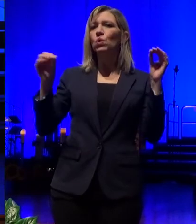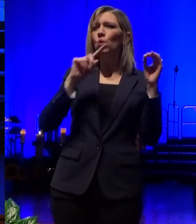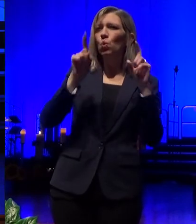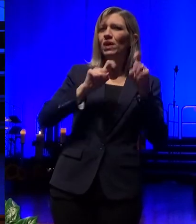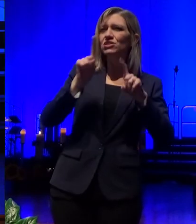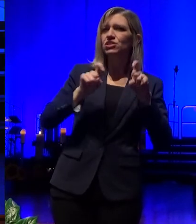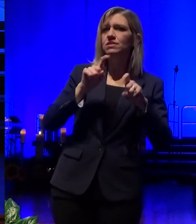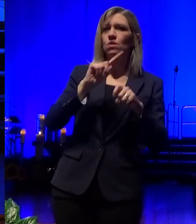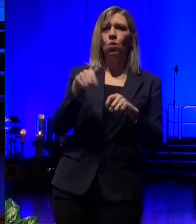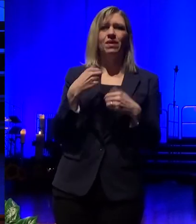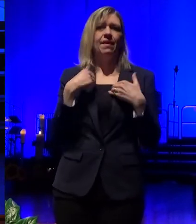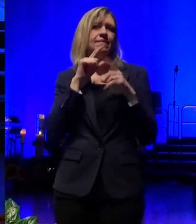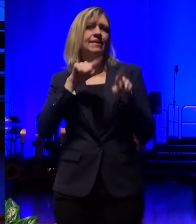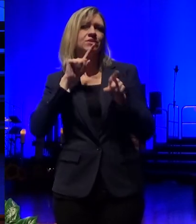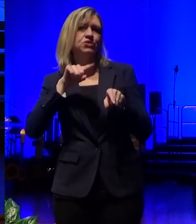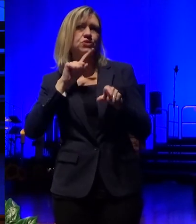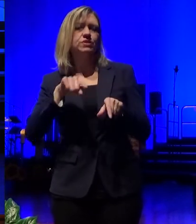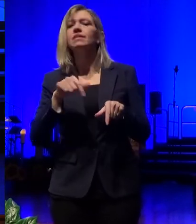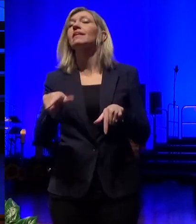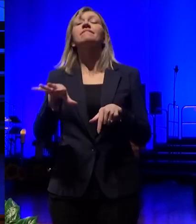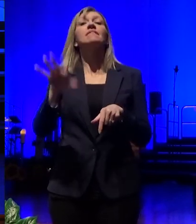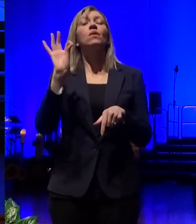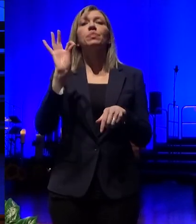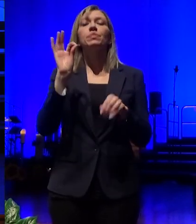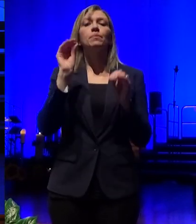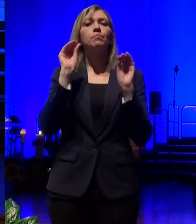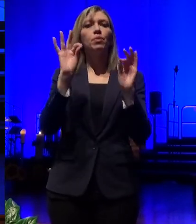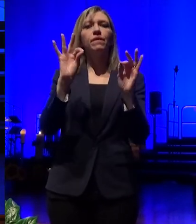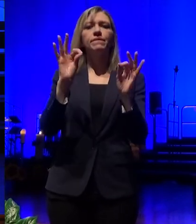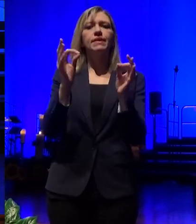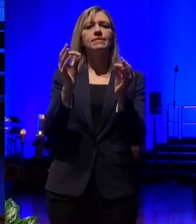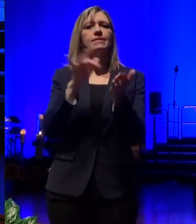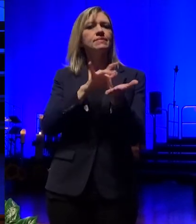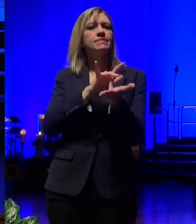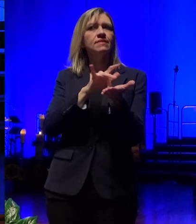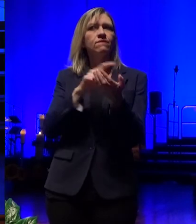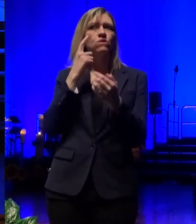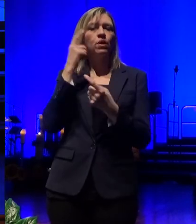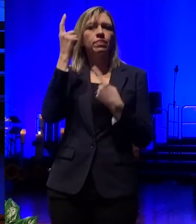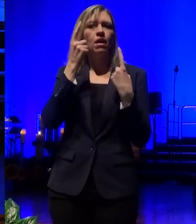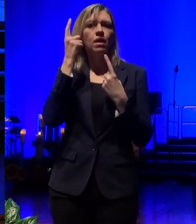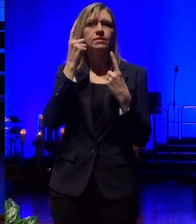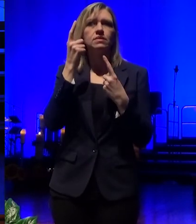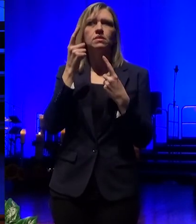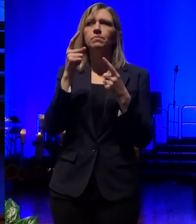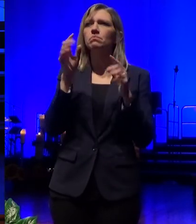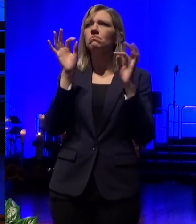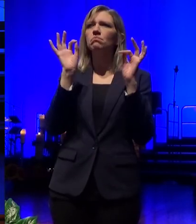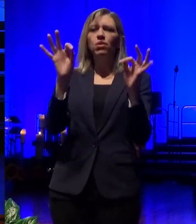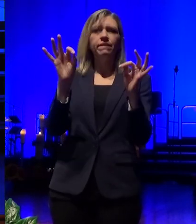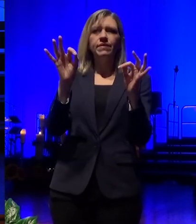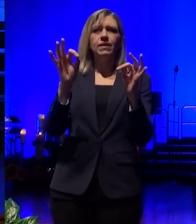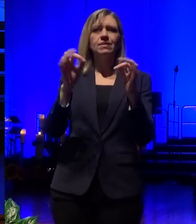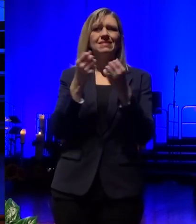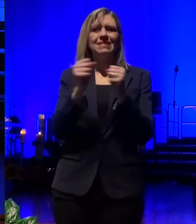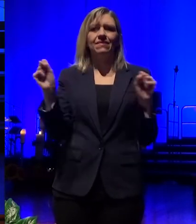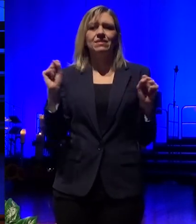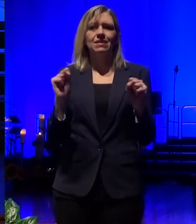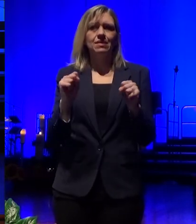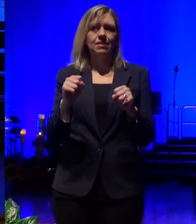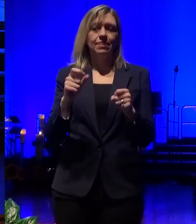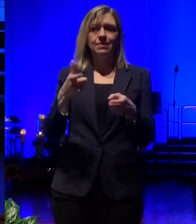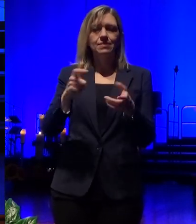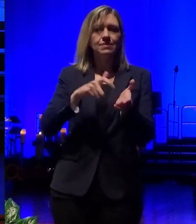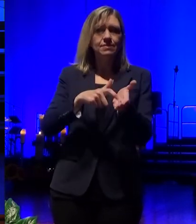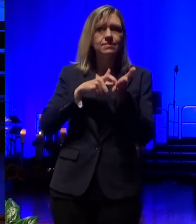answers. They've found the perfect antidote to thought and the ideal refuge from the hard demands of